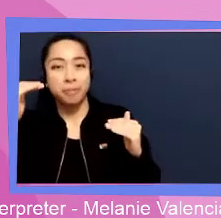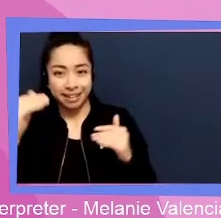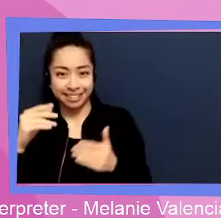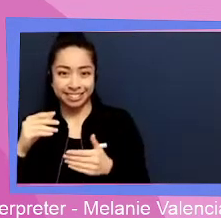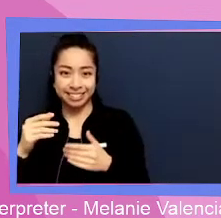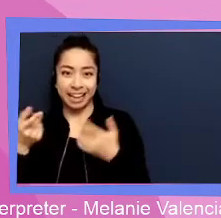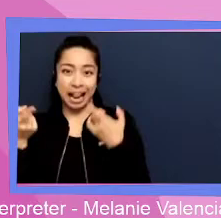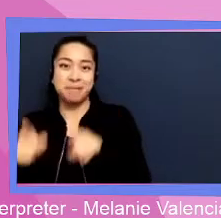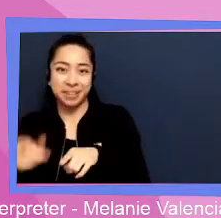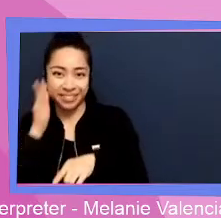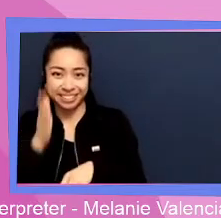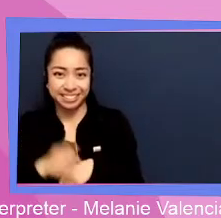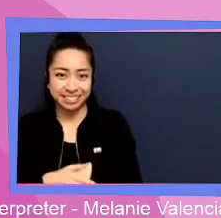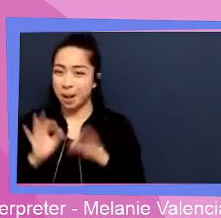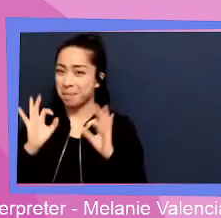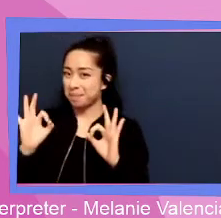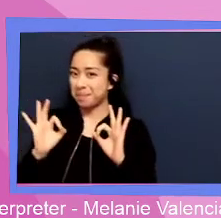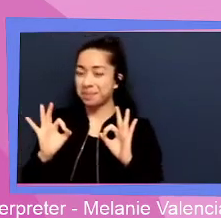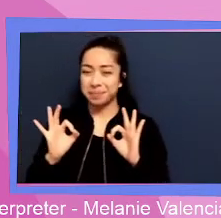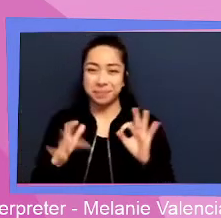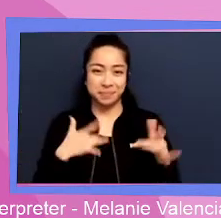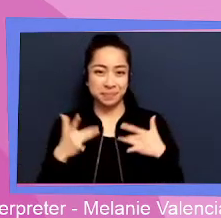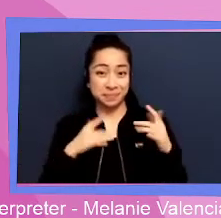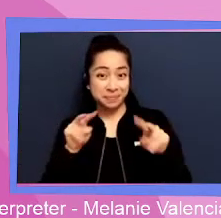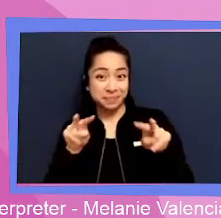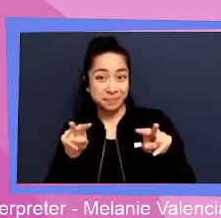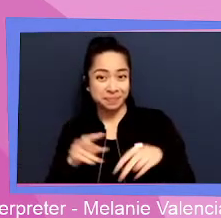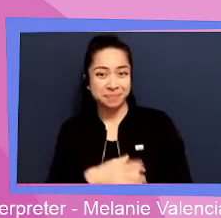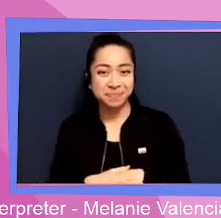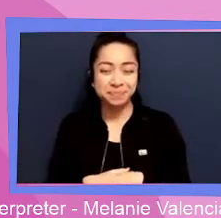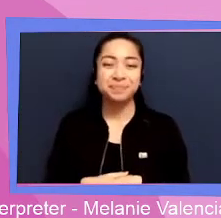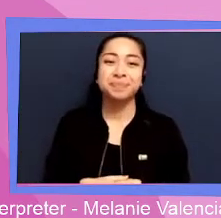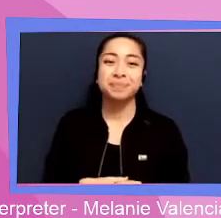Excellent. Well, I'm going to be on the lookout. That sounds great.